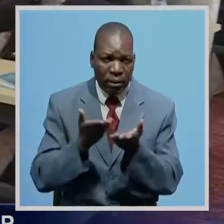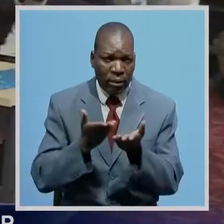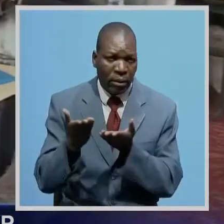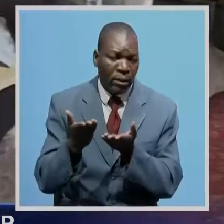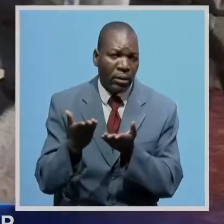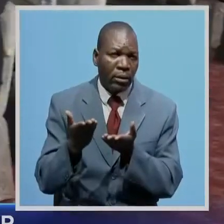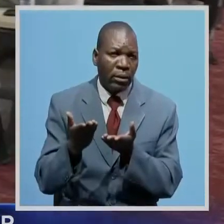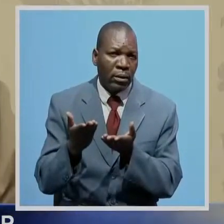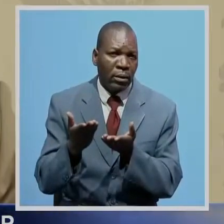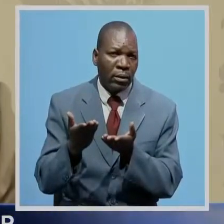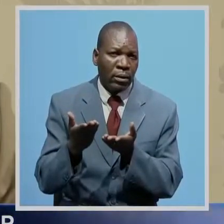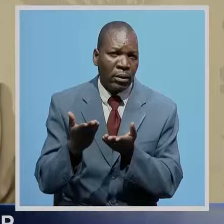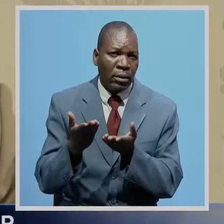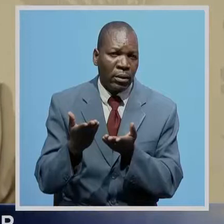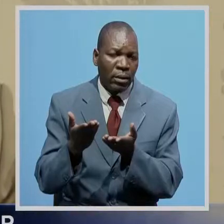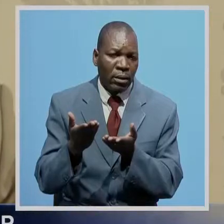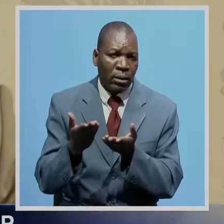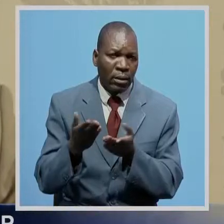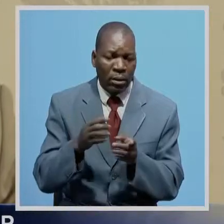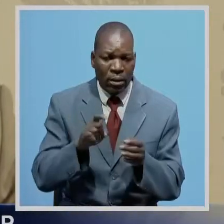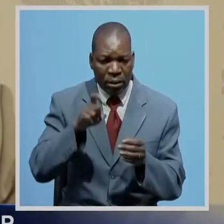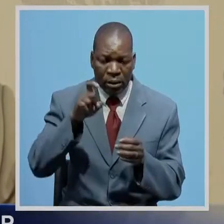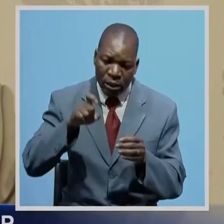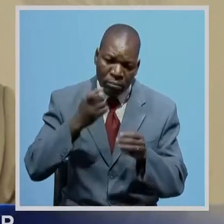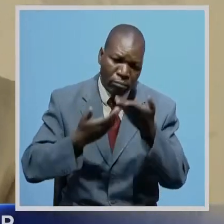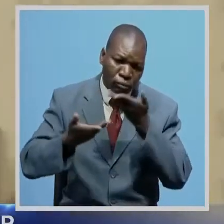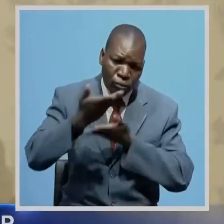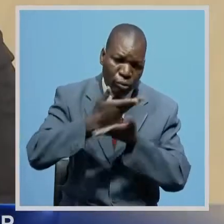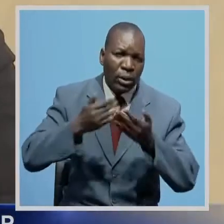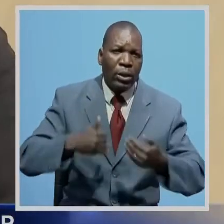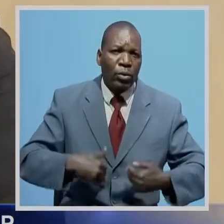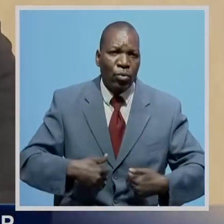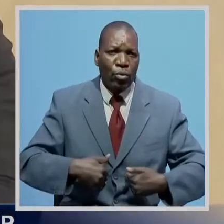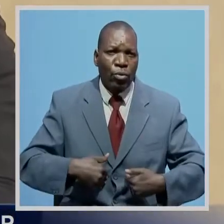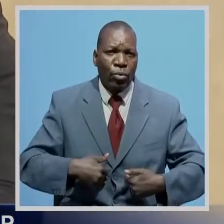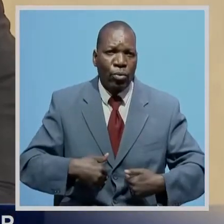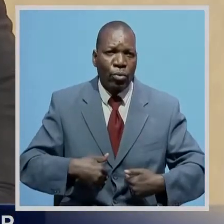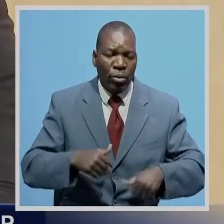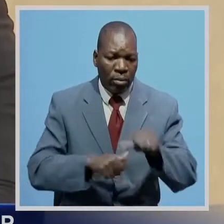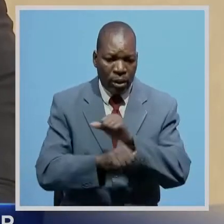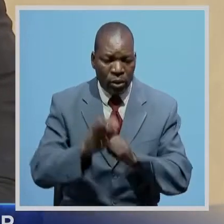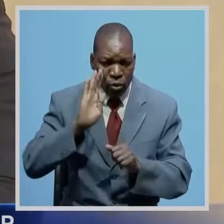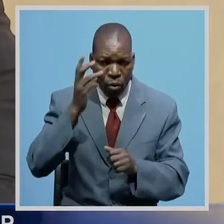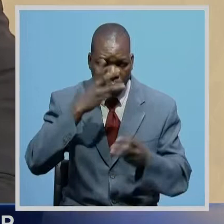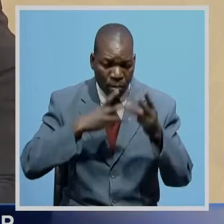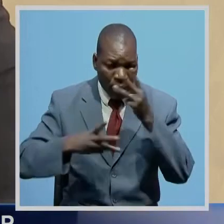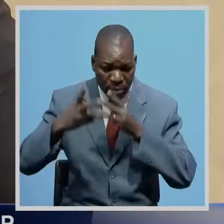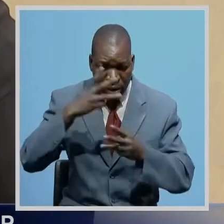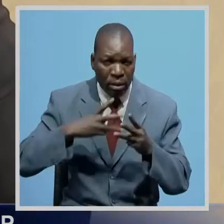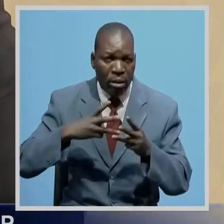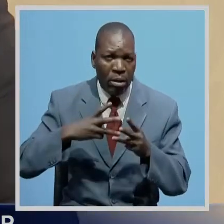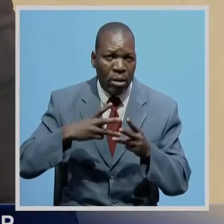government. Number two, to have dialogue with the youth following the recent concerns raised with regard to